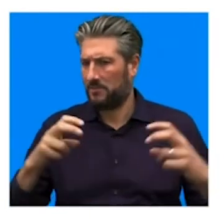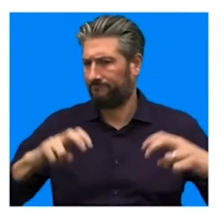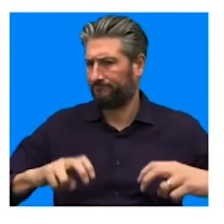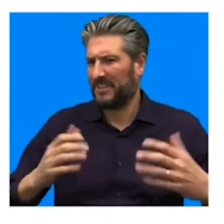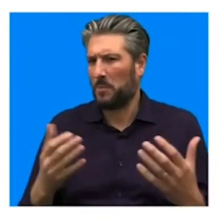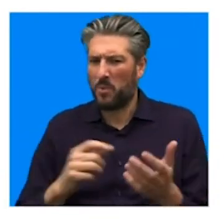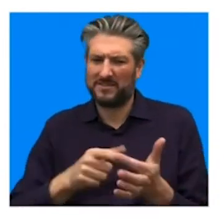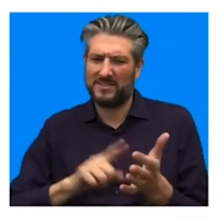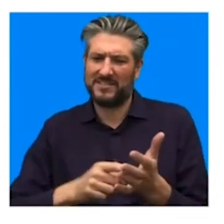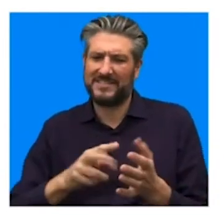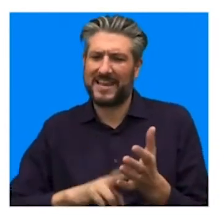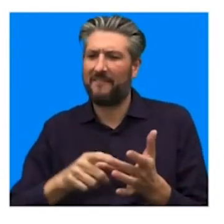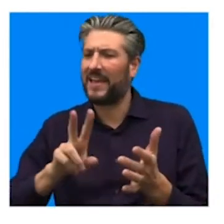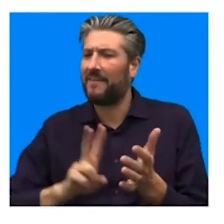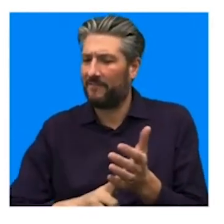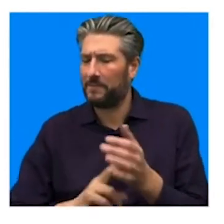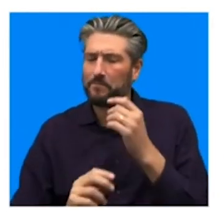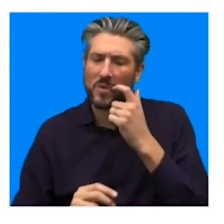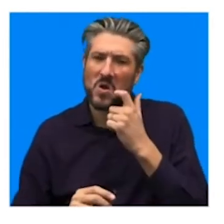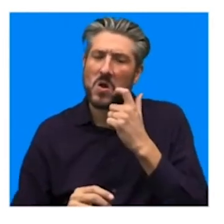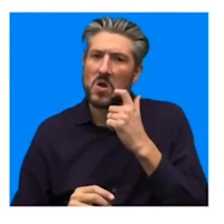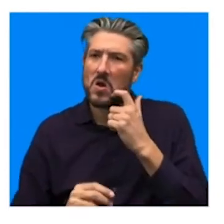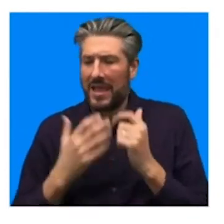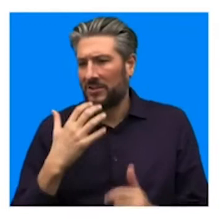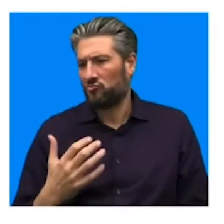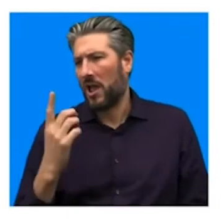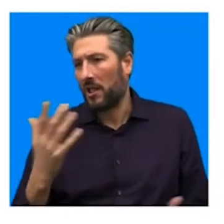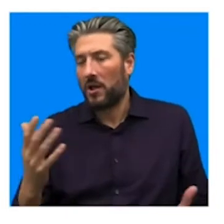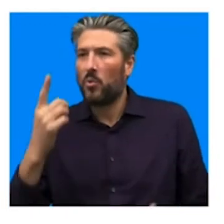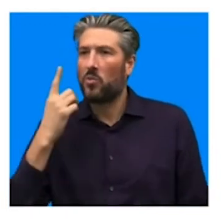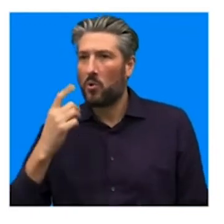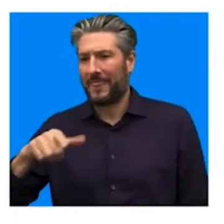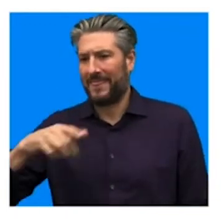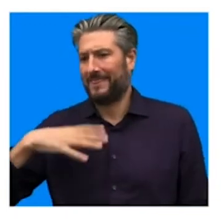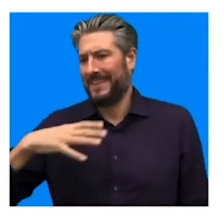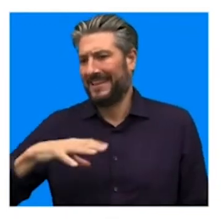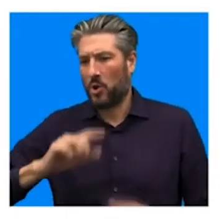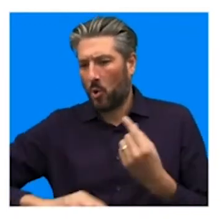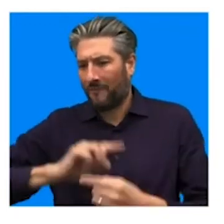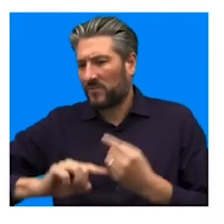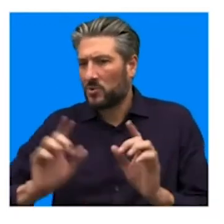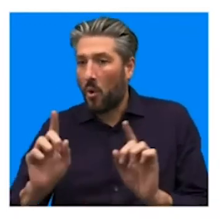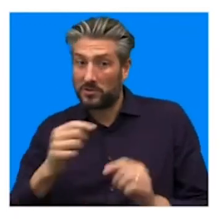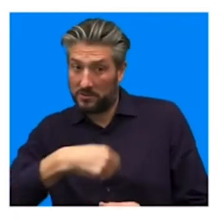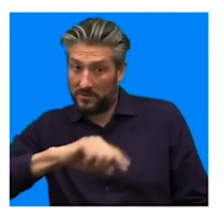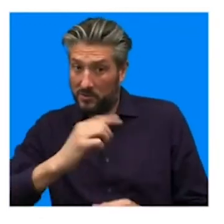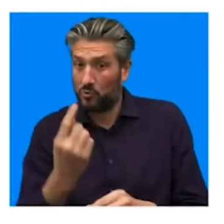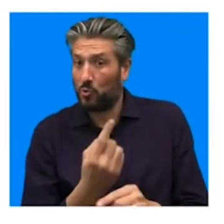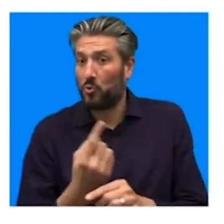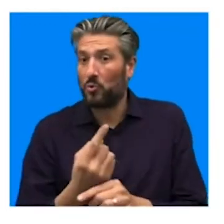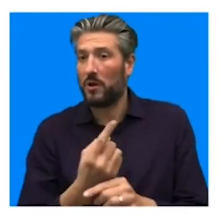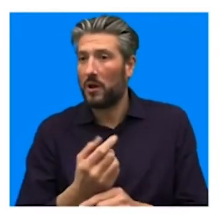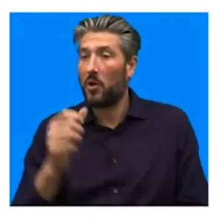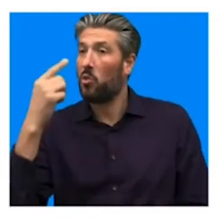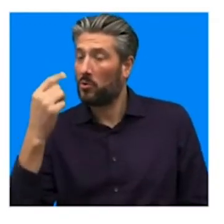Israel. And we were thinking of what do we name this conference? And Rama and Christopher and myself had a chat, and we came up with Inclusive